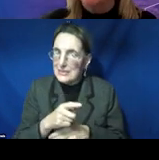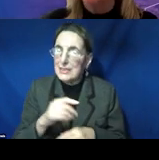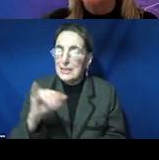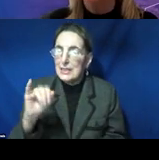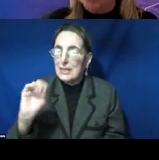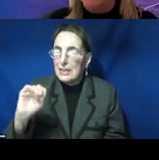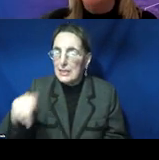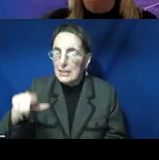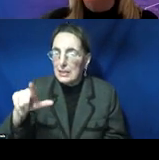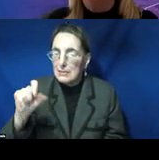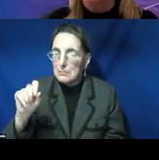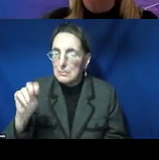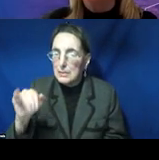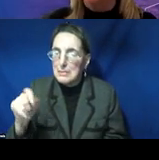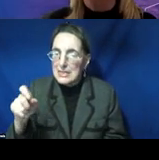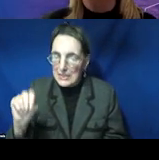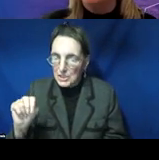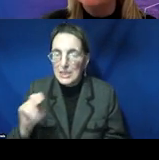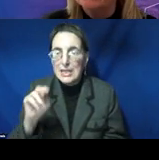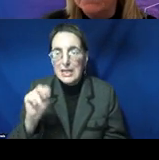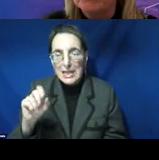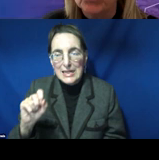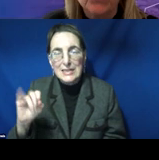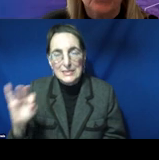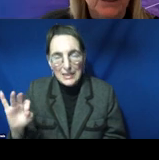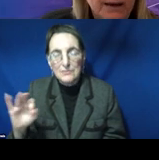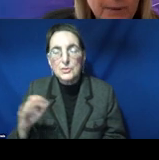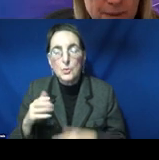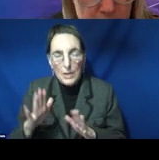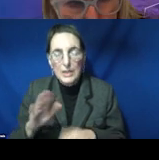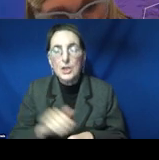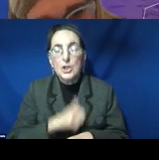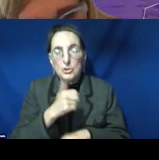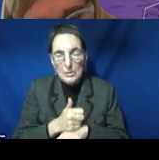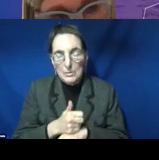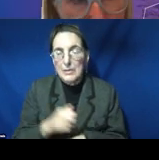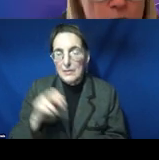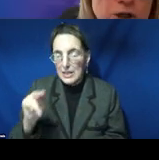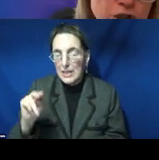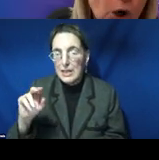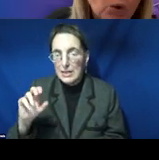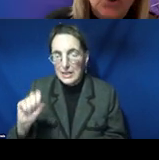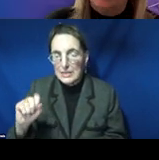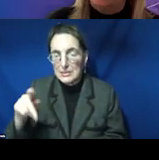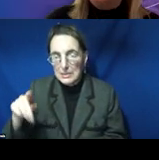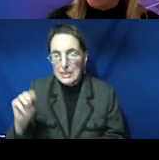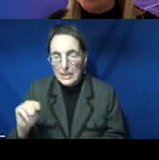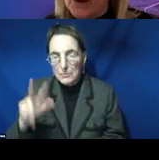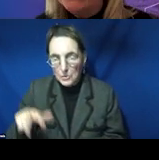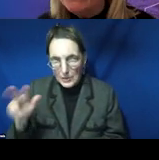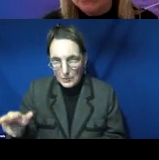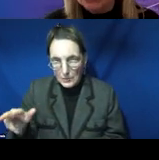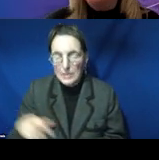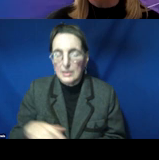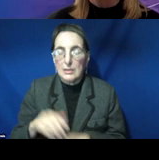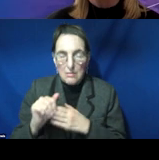is NSF's way to implement the NSPM 33 implementation guidance. So we